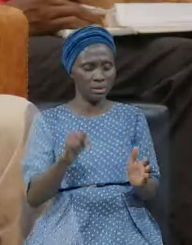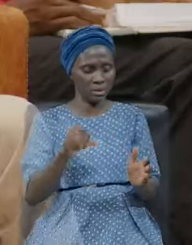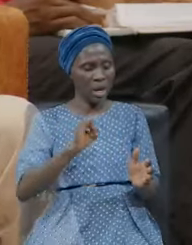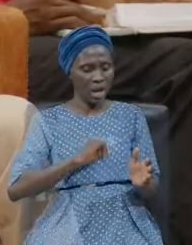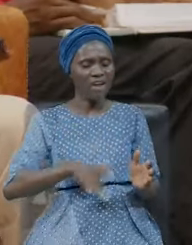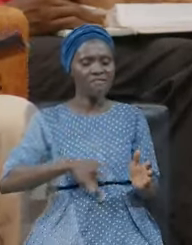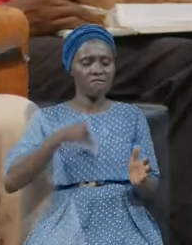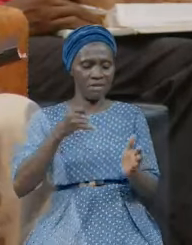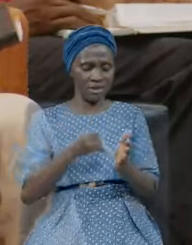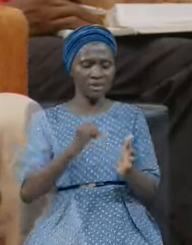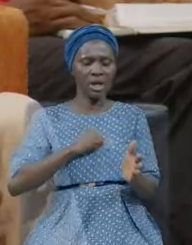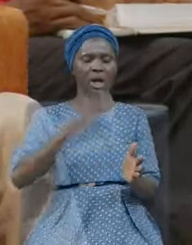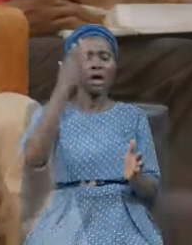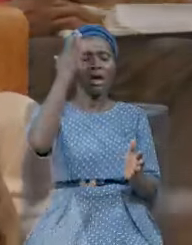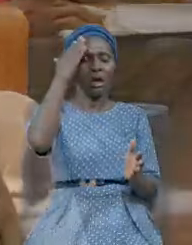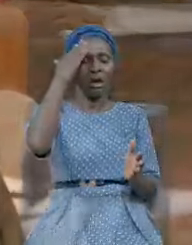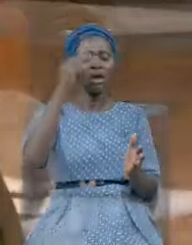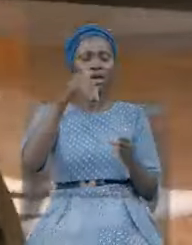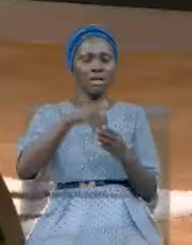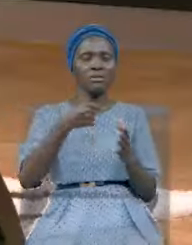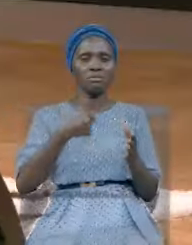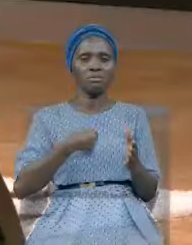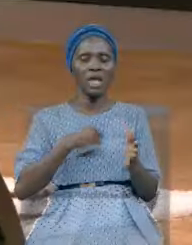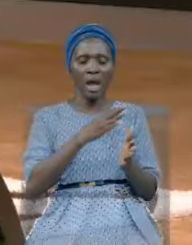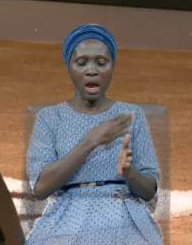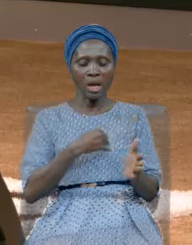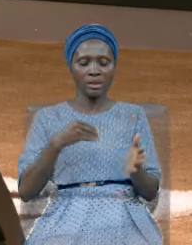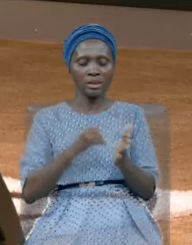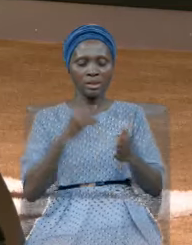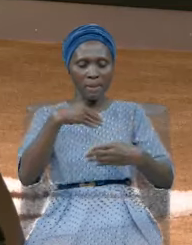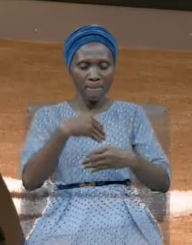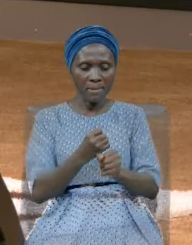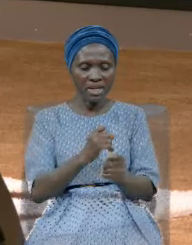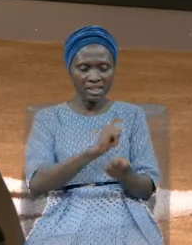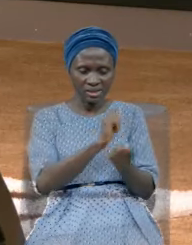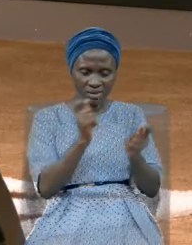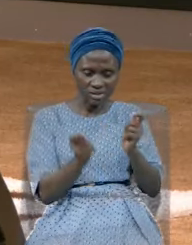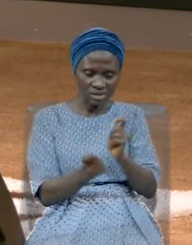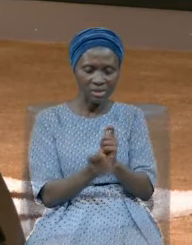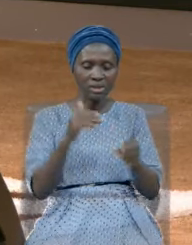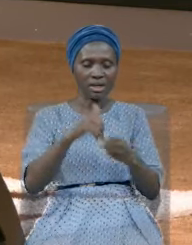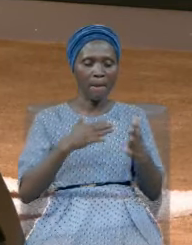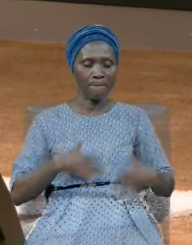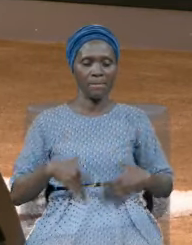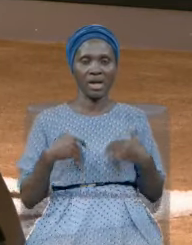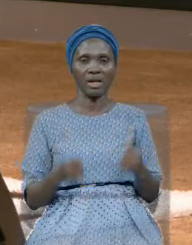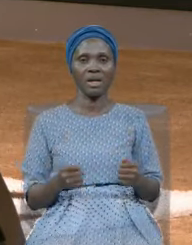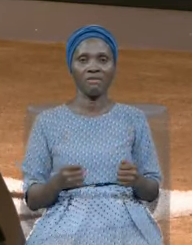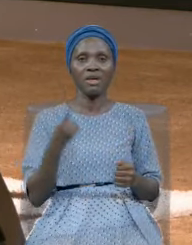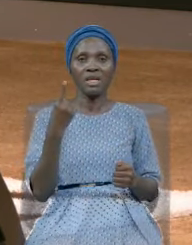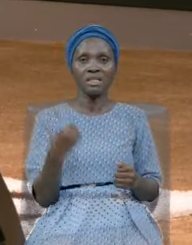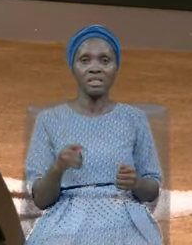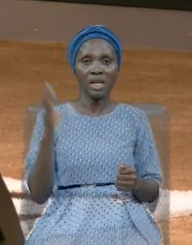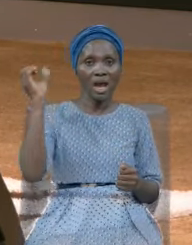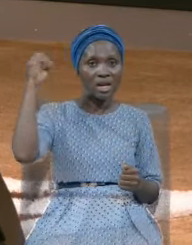comes to transform and make a change in my life. The grace of God that bringeth salvation has appeared